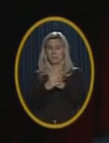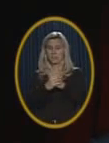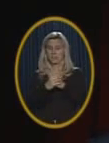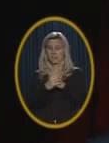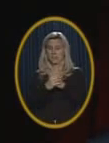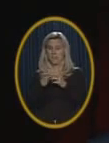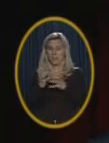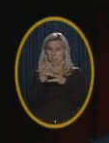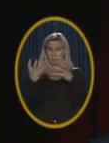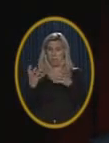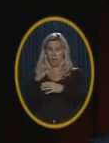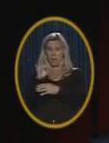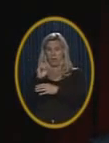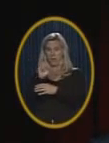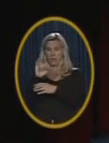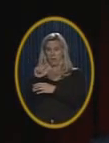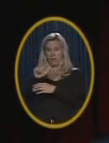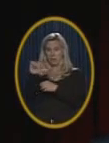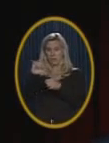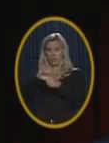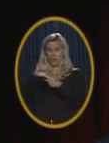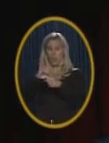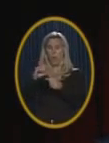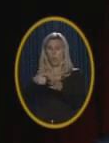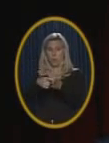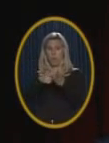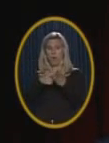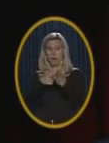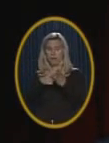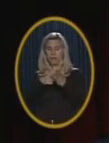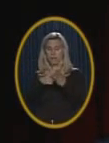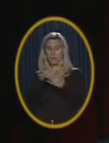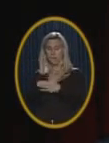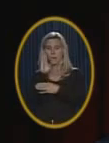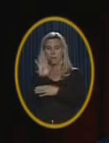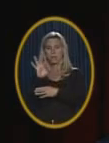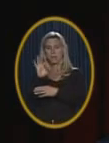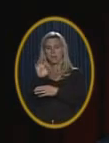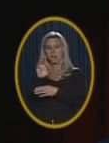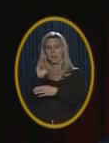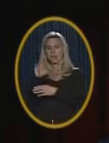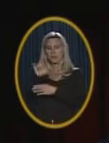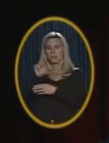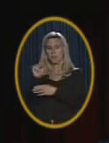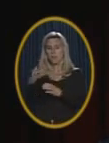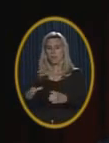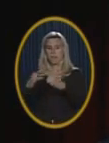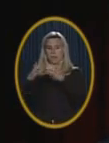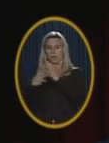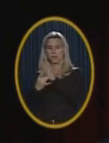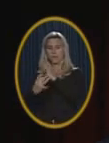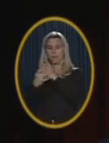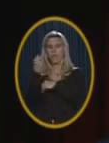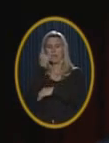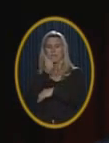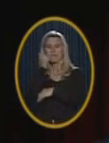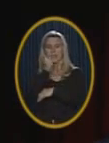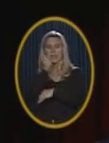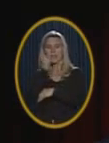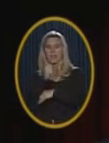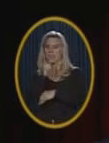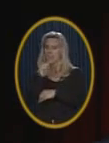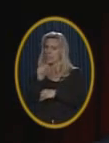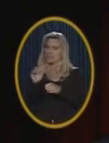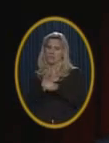the amount of fossil fuels required, according to Space Command, would be 900 million barrels of oil a day. Well, there